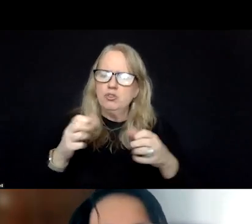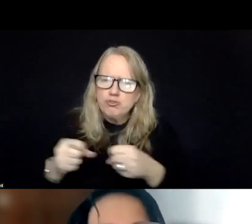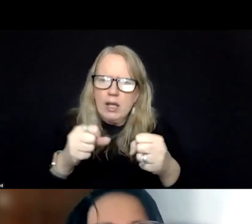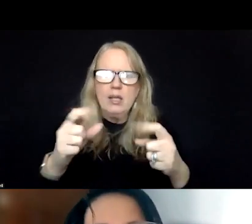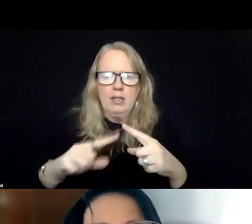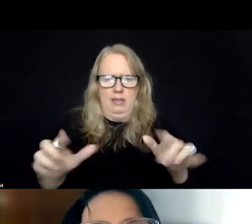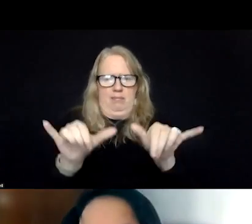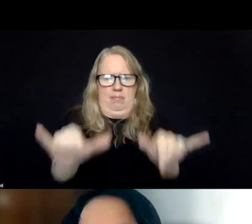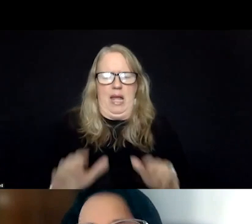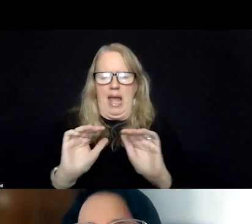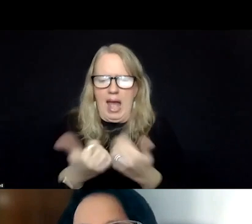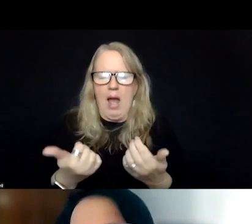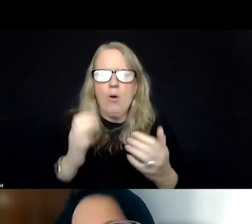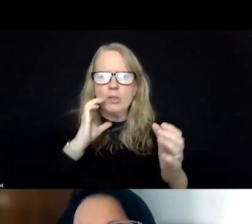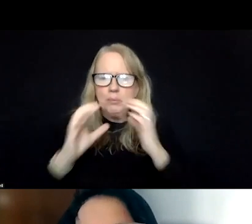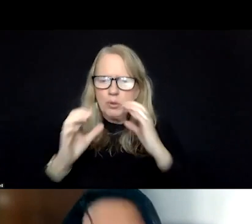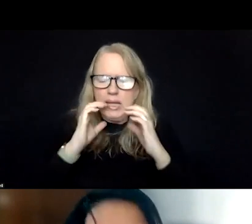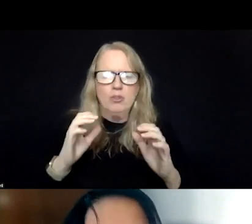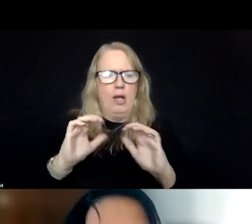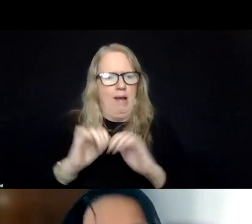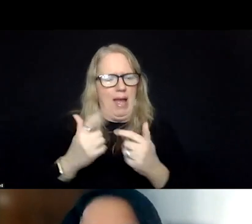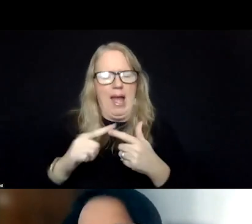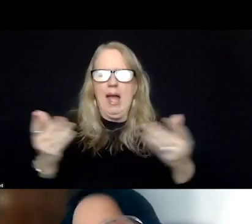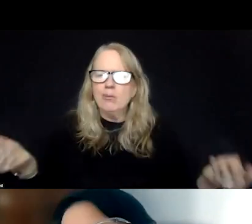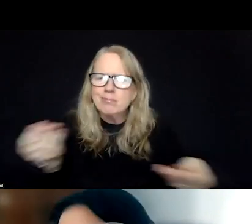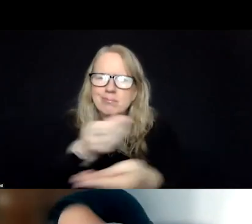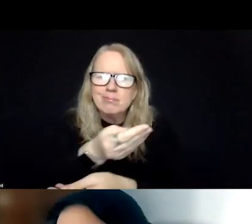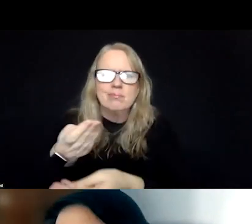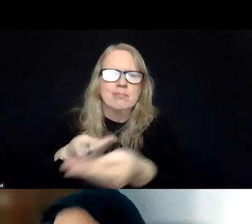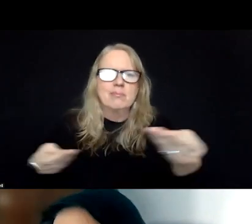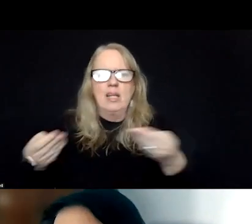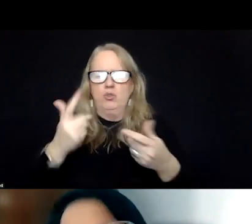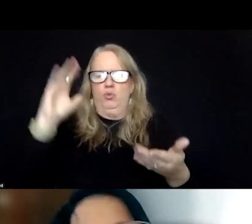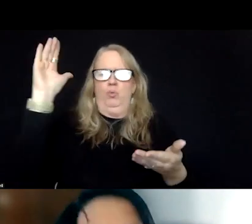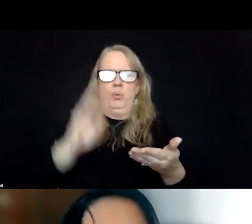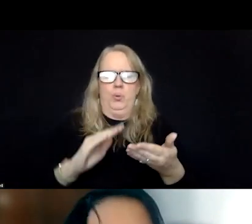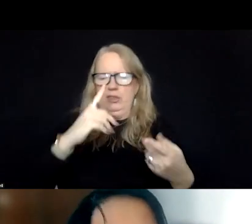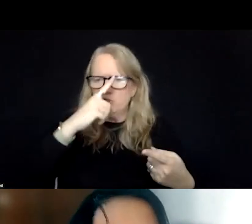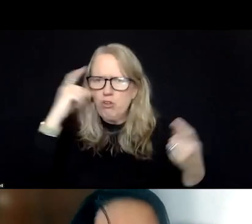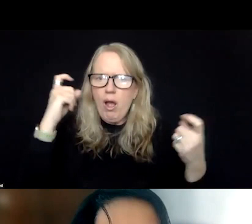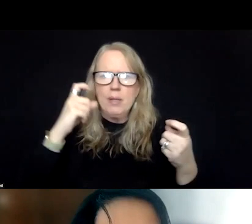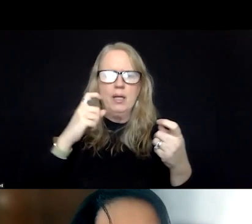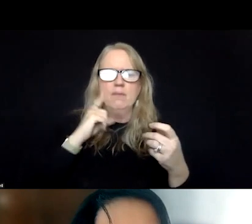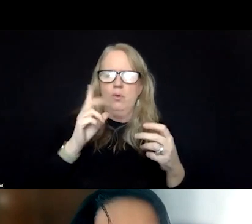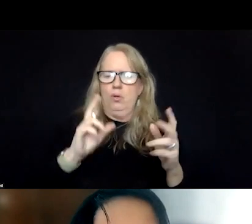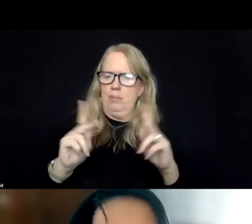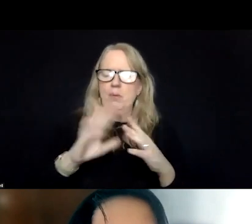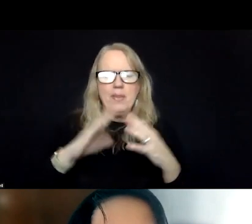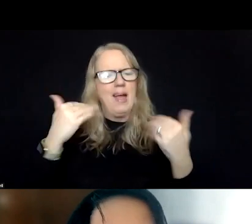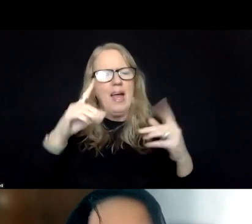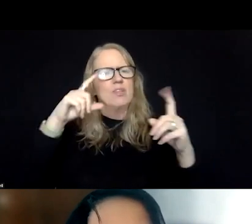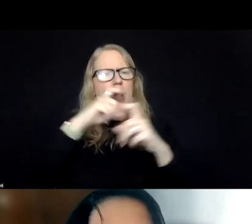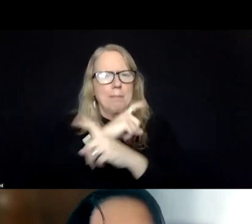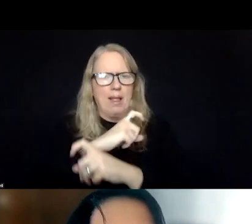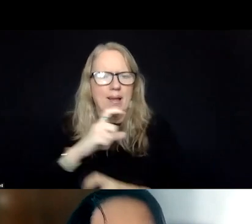do communication right for handoffs and transitions to reduce the likelihood of trauma for individuals with complex needs. Next